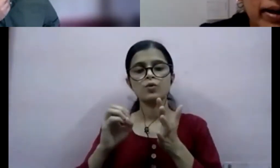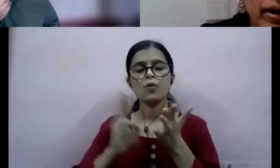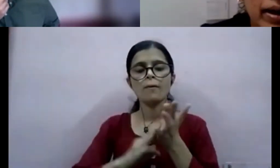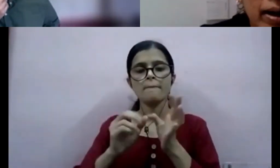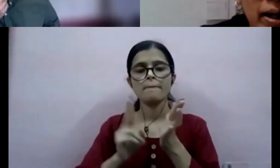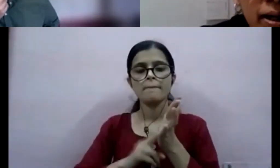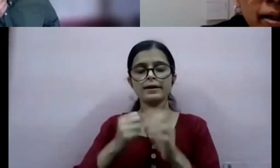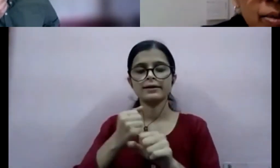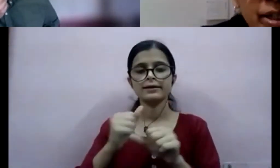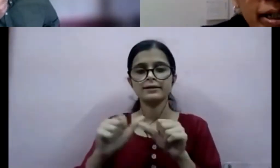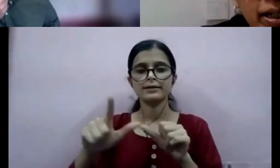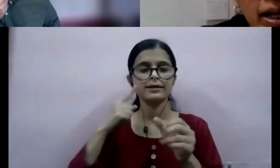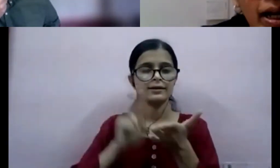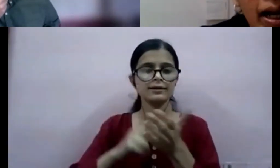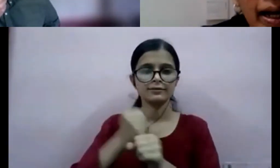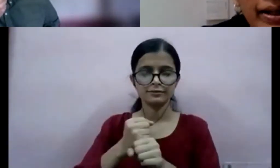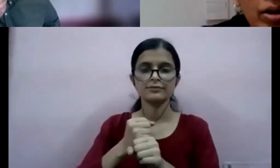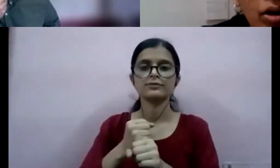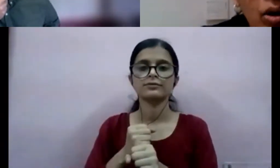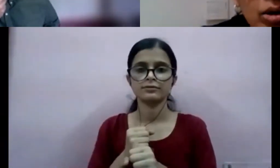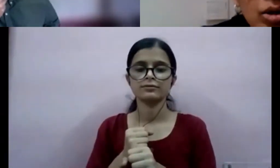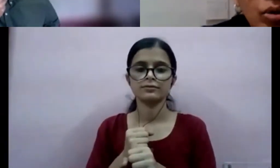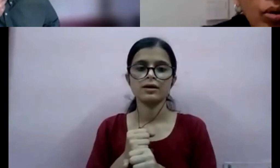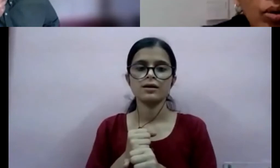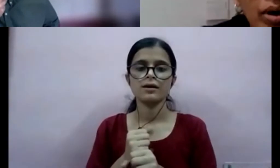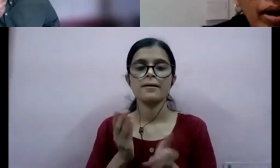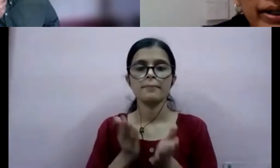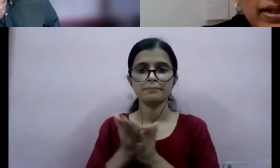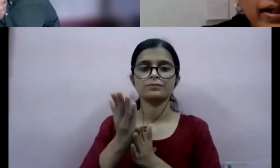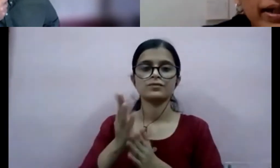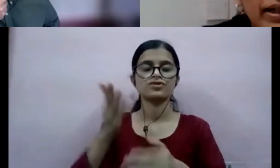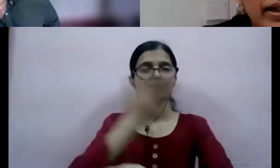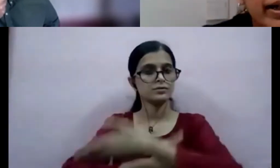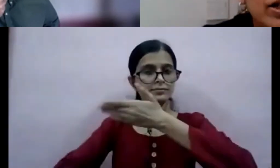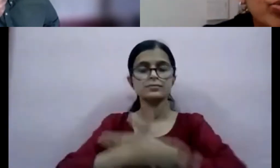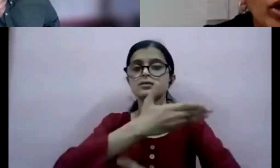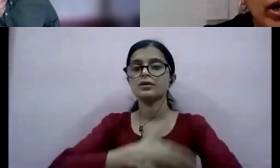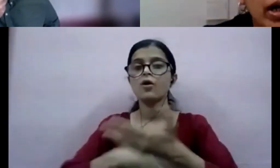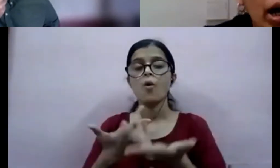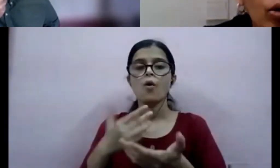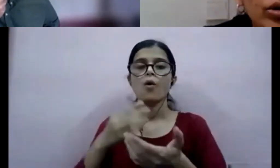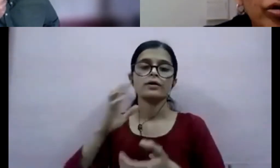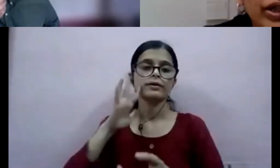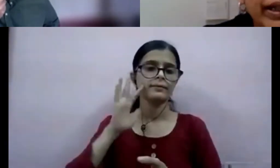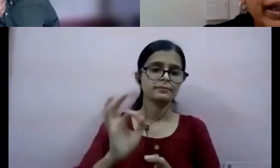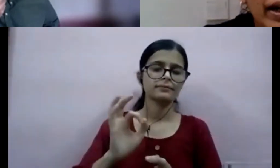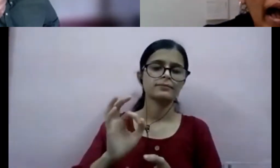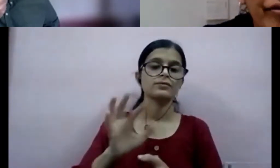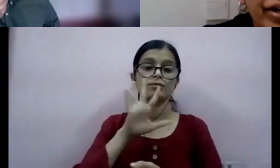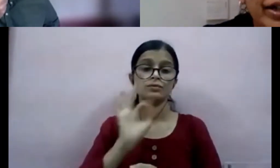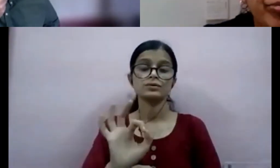studying disability, and also does the critical realist model account for